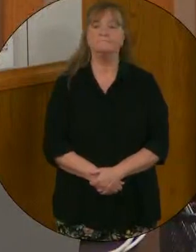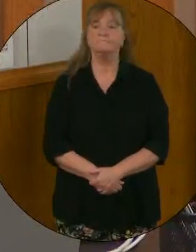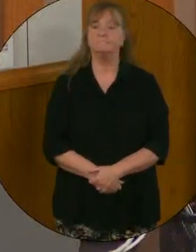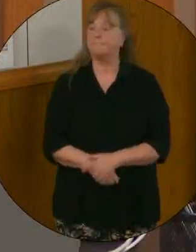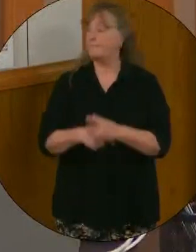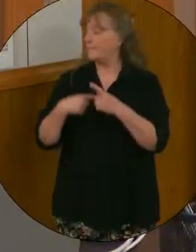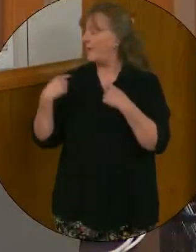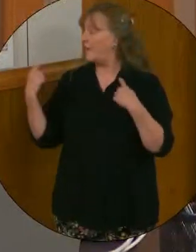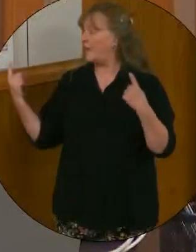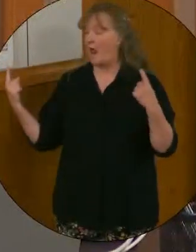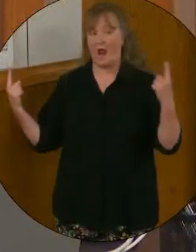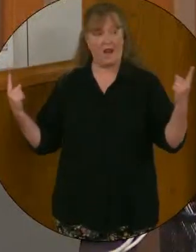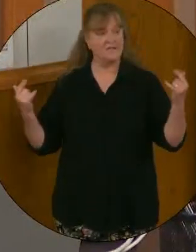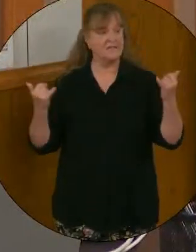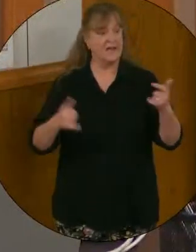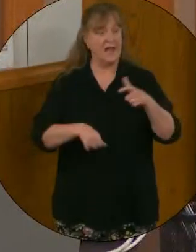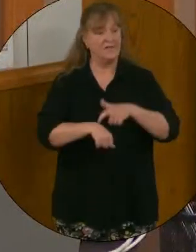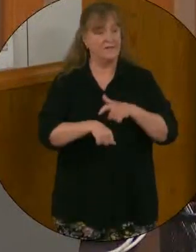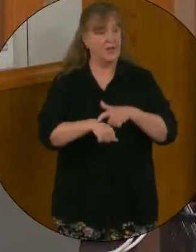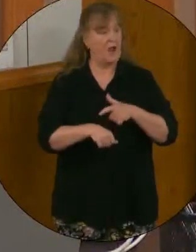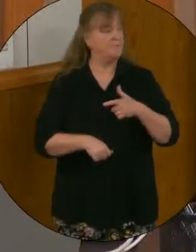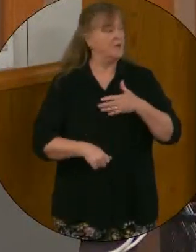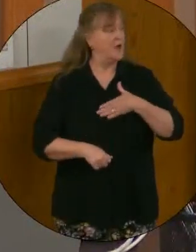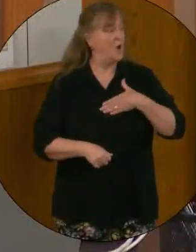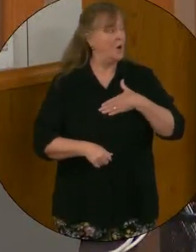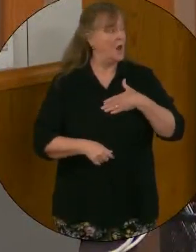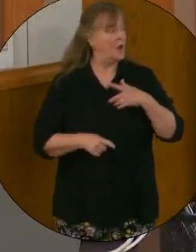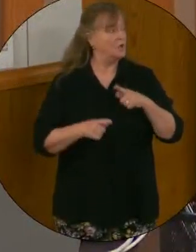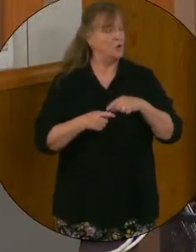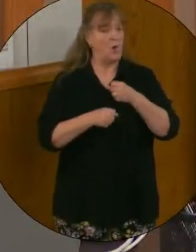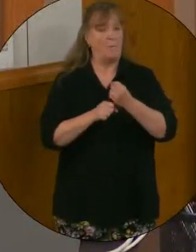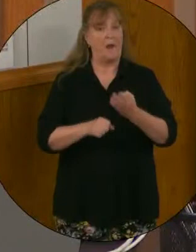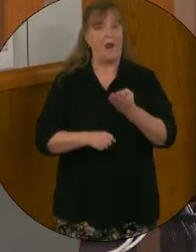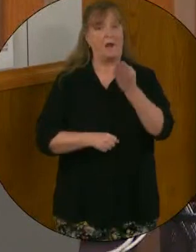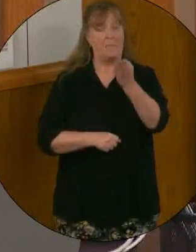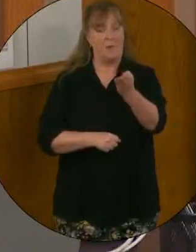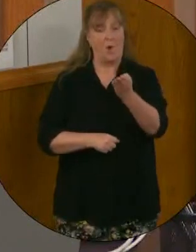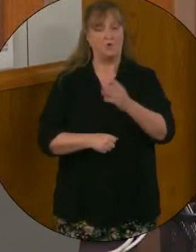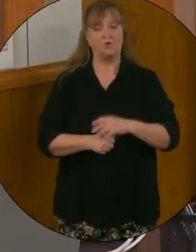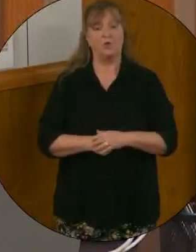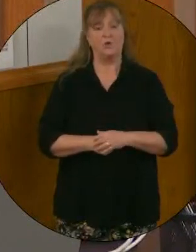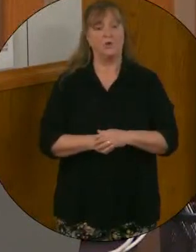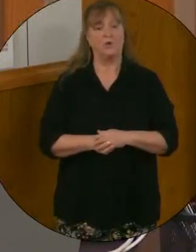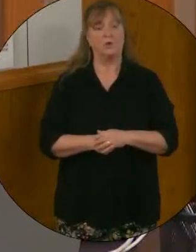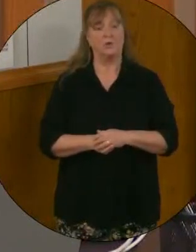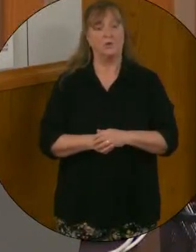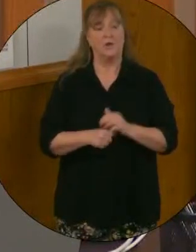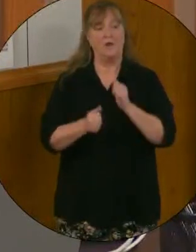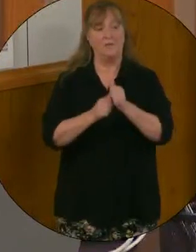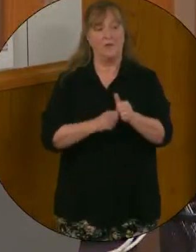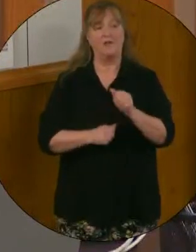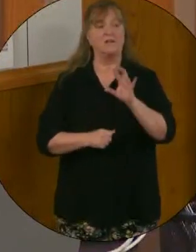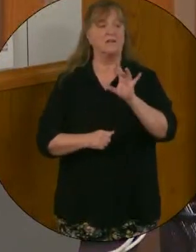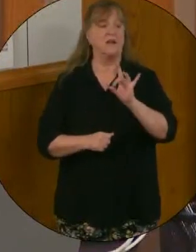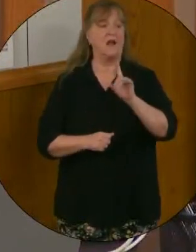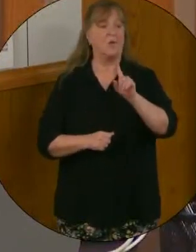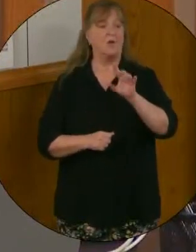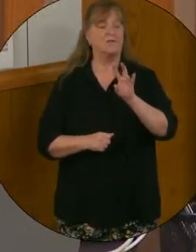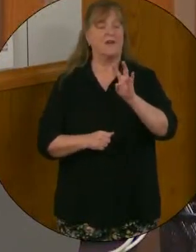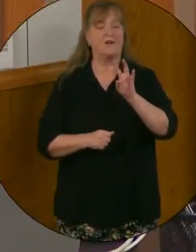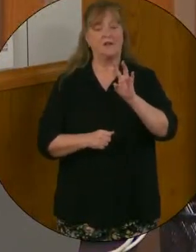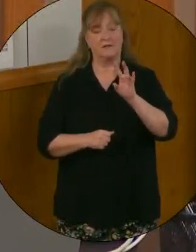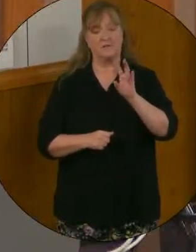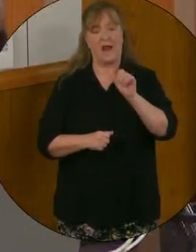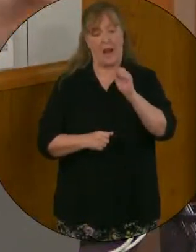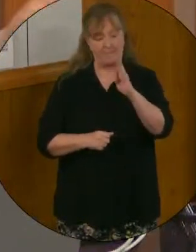Colleagues, at this time, I'd like to make a motion that with the passing of AB 175,